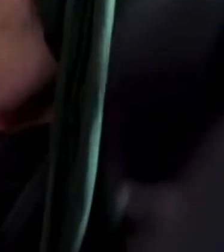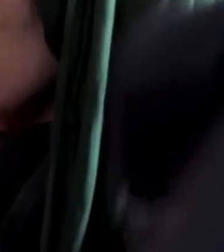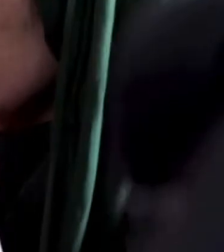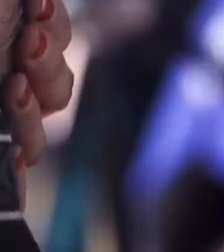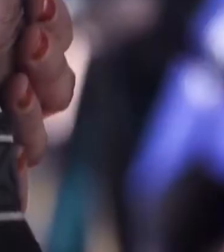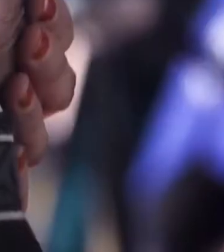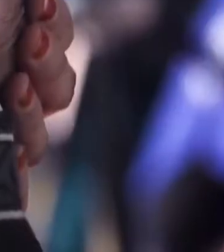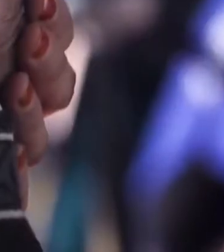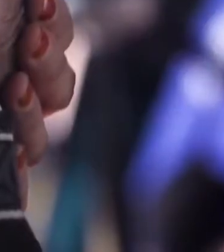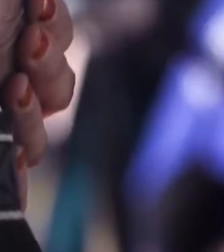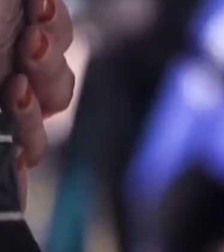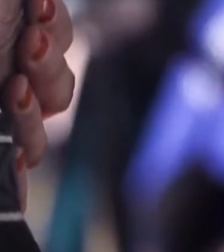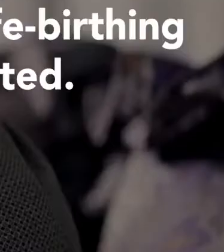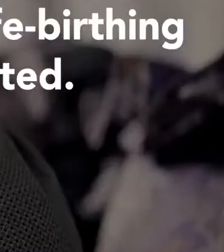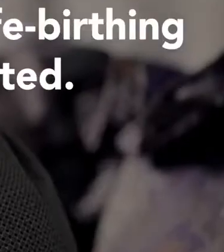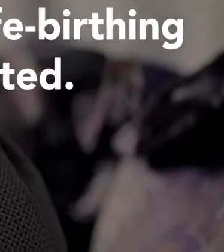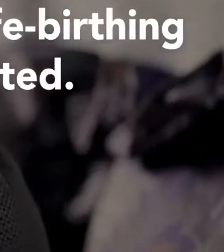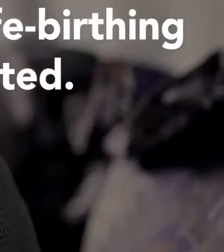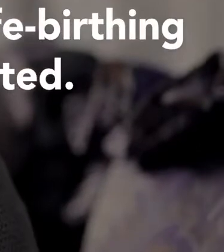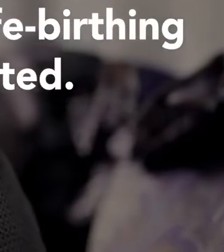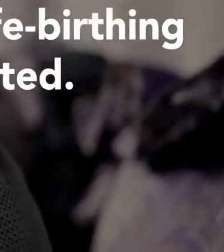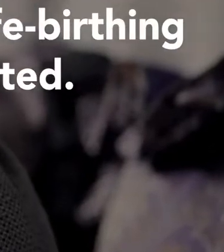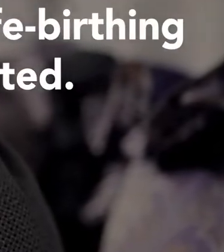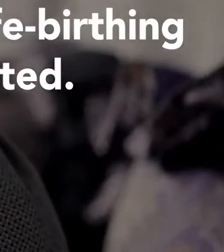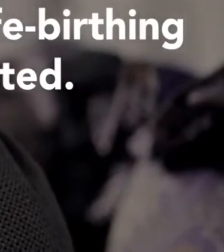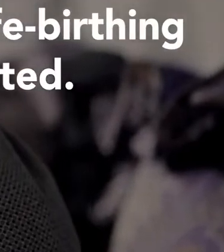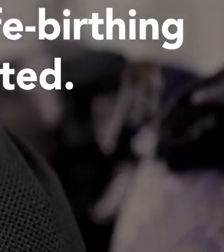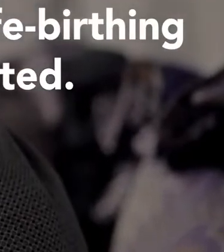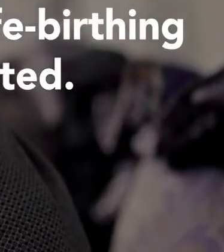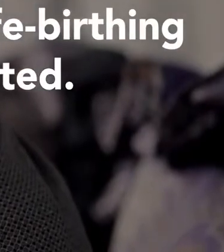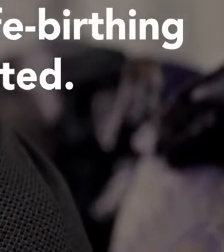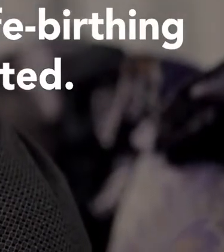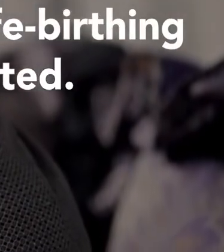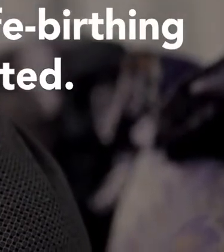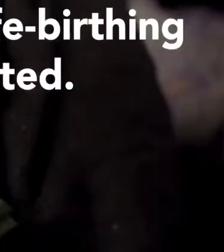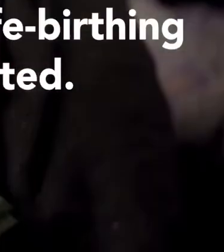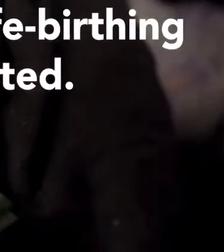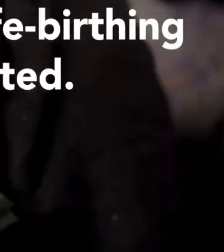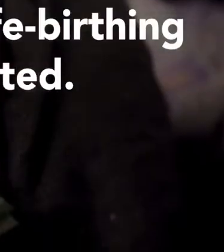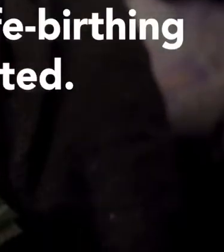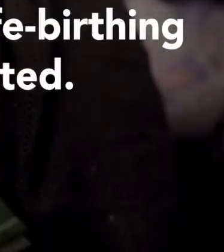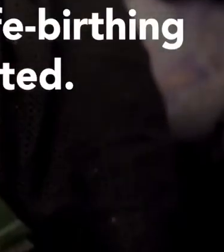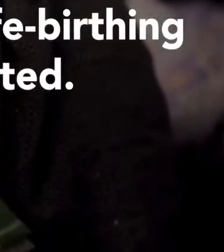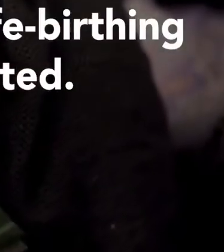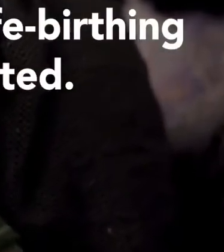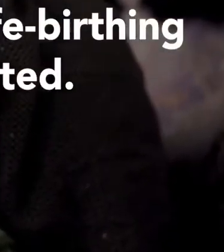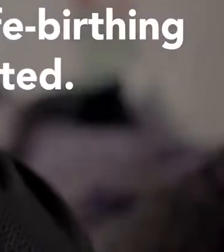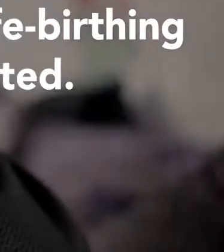Thank you.